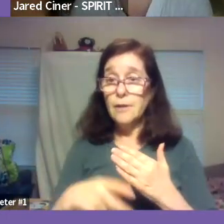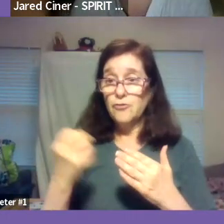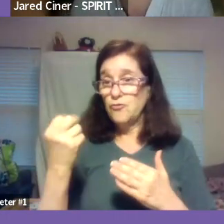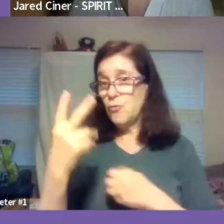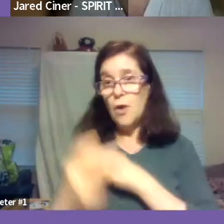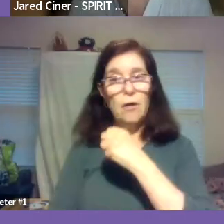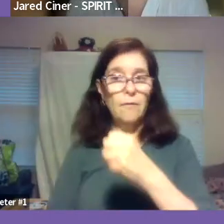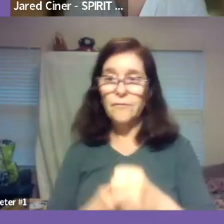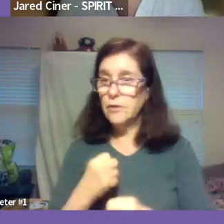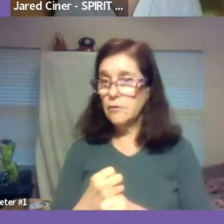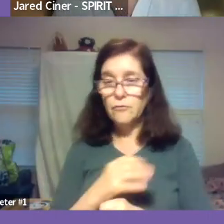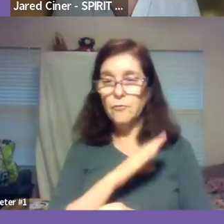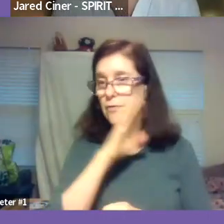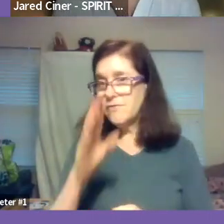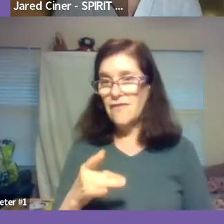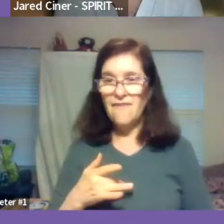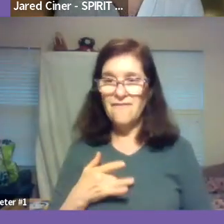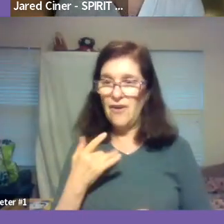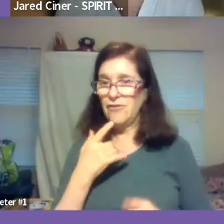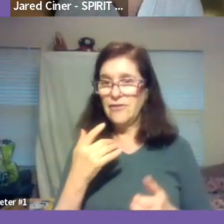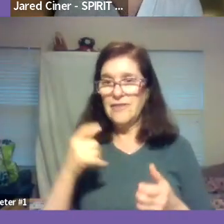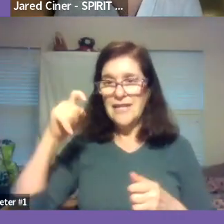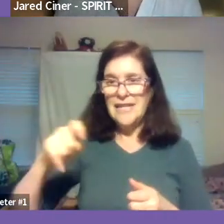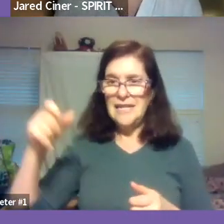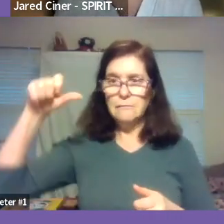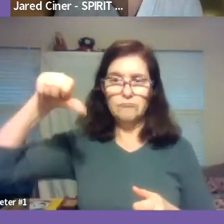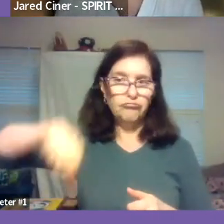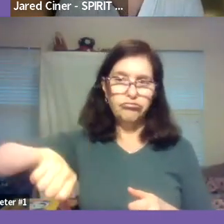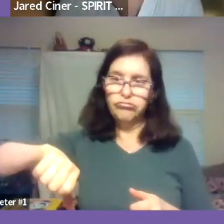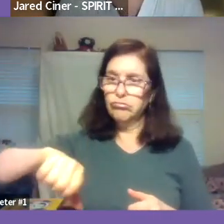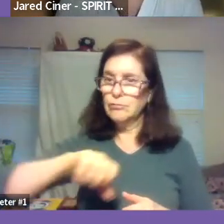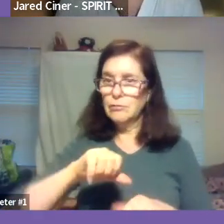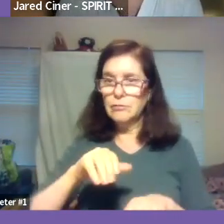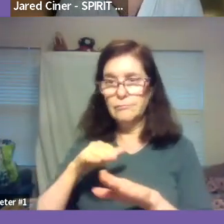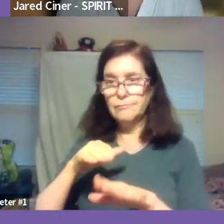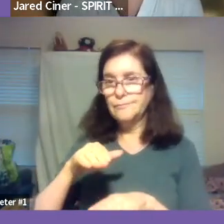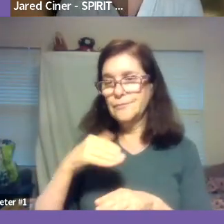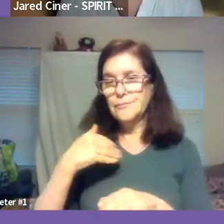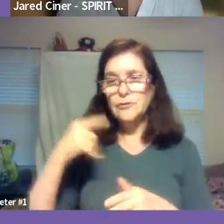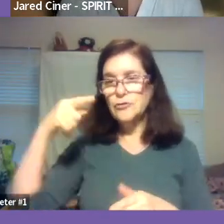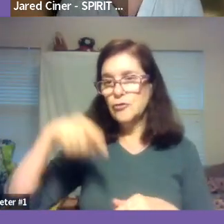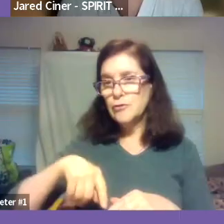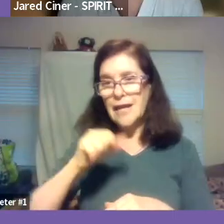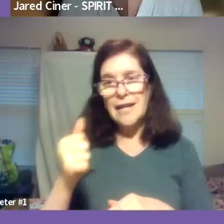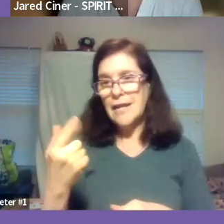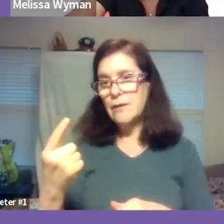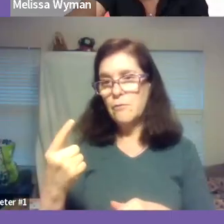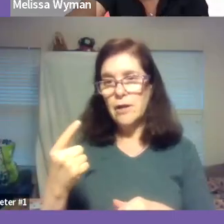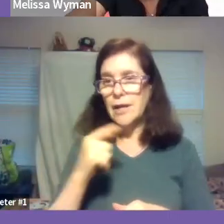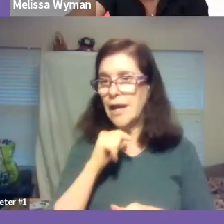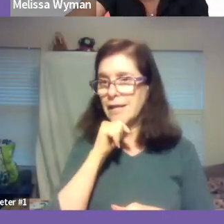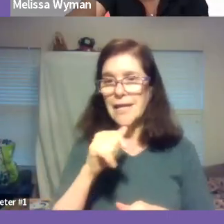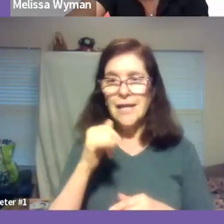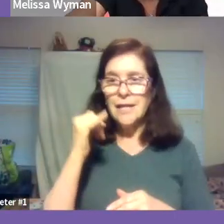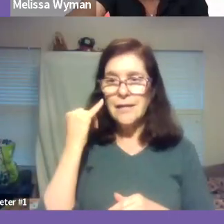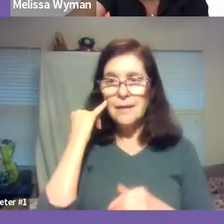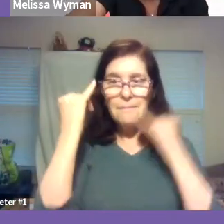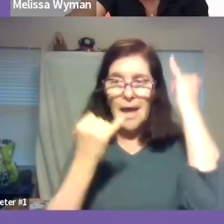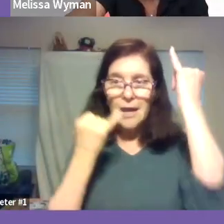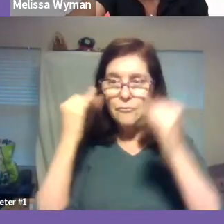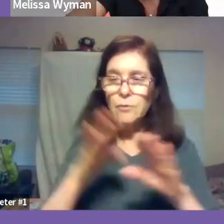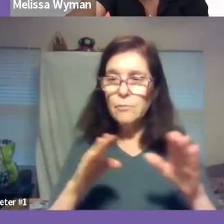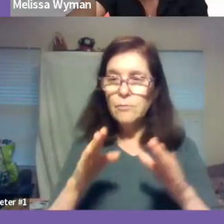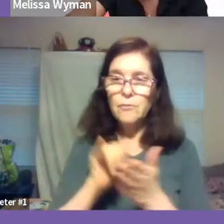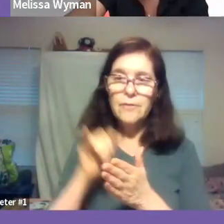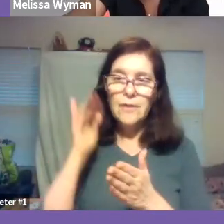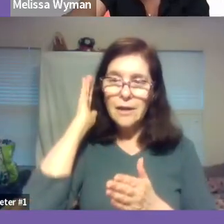years, we've never felt the need to turn anyone away, and I can't imagine doing that anytime in the future. Okay, great. Thank you so